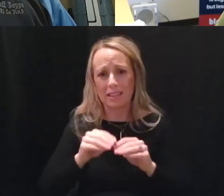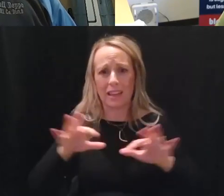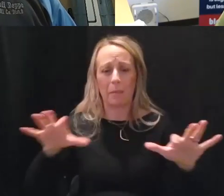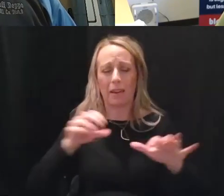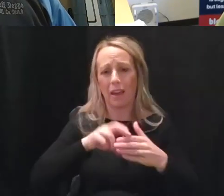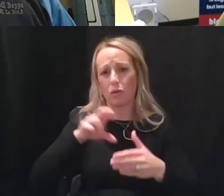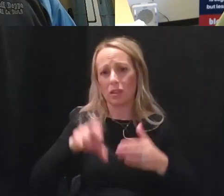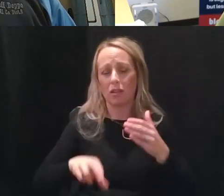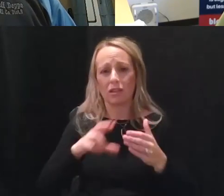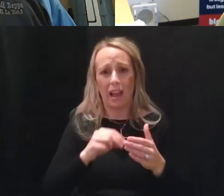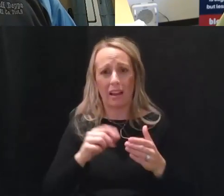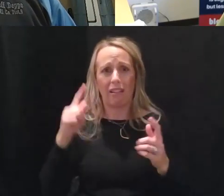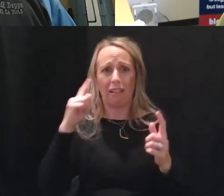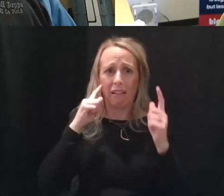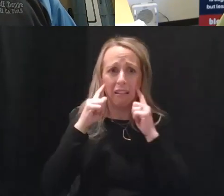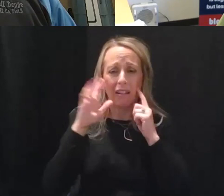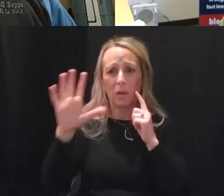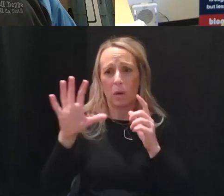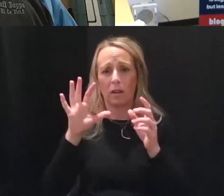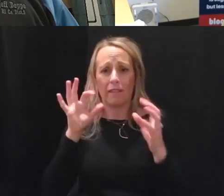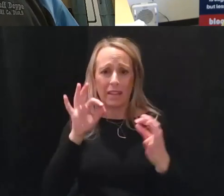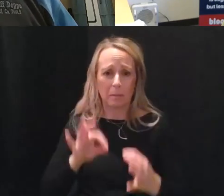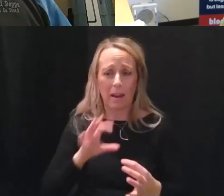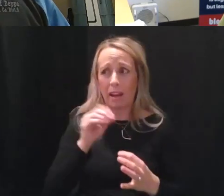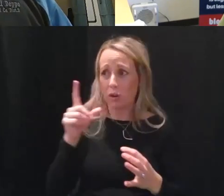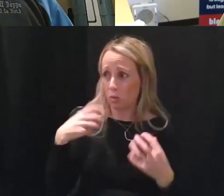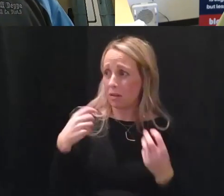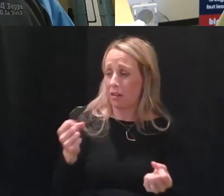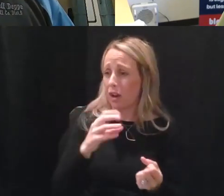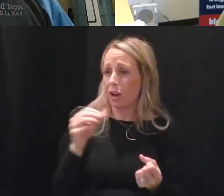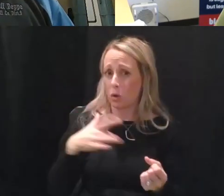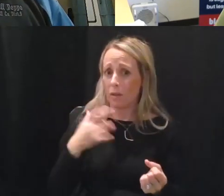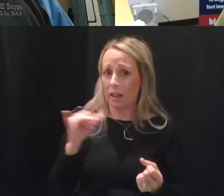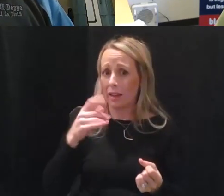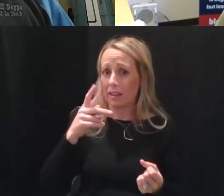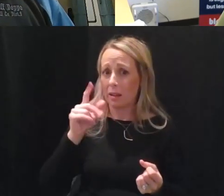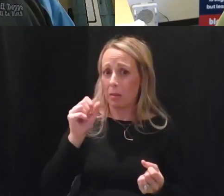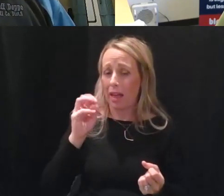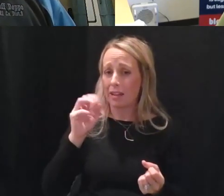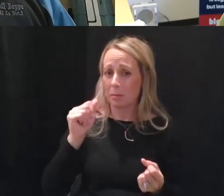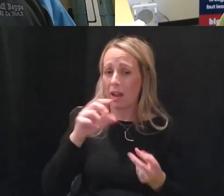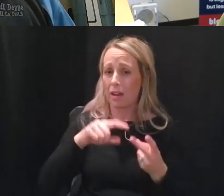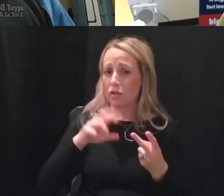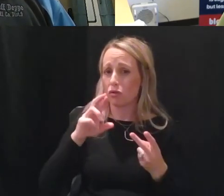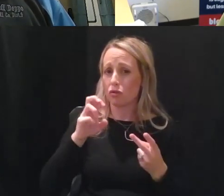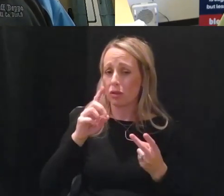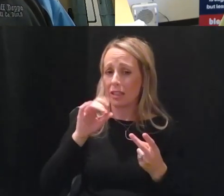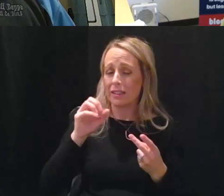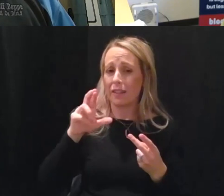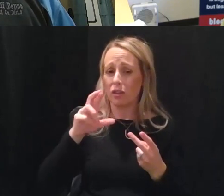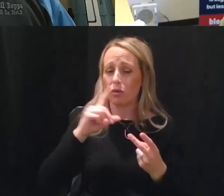that hearing that you were able to recover and you really feel like the plasma and the remdesivir really had a big part to do with that. I